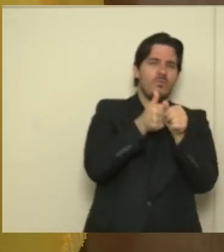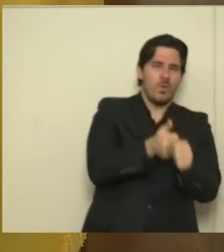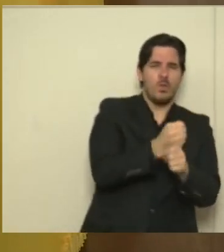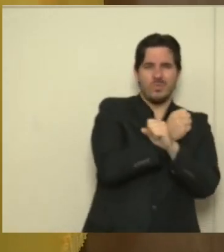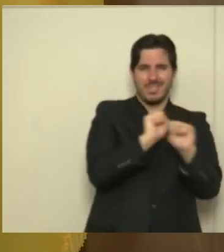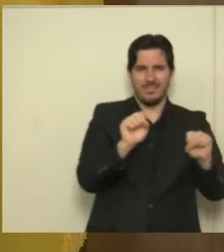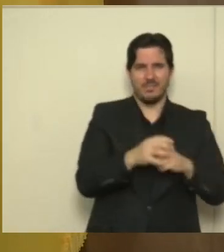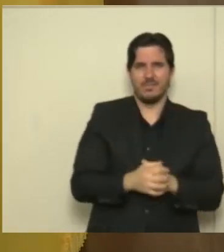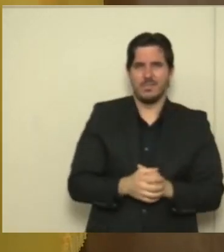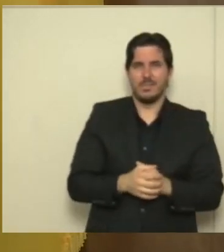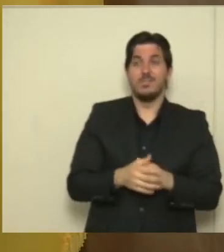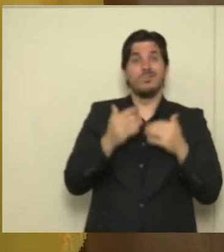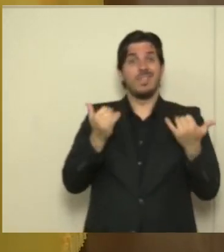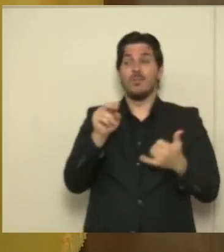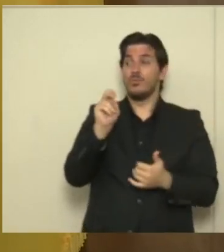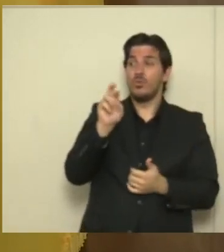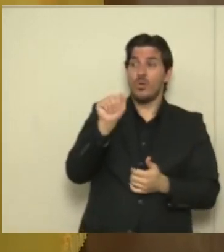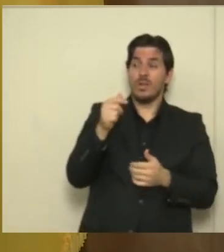Nora, we are ready for questions.